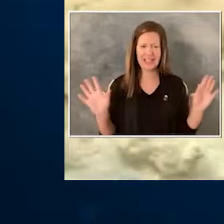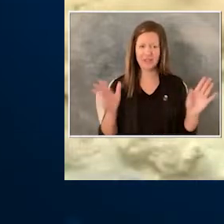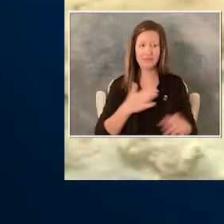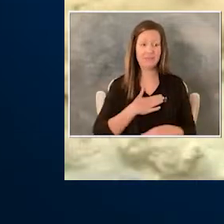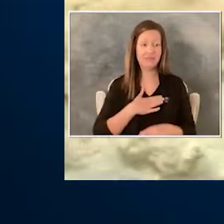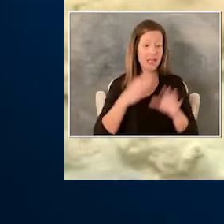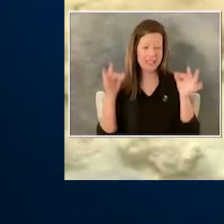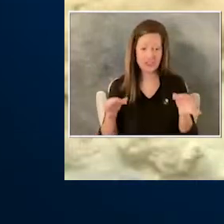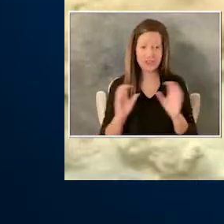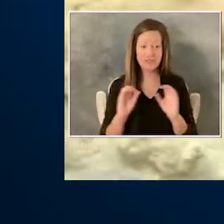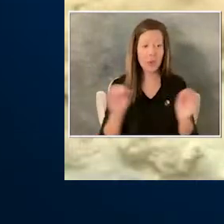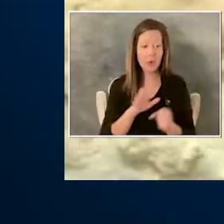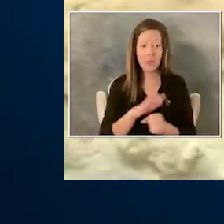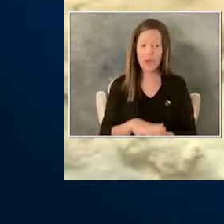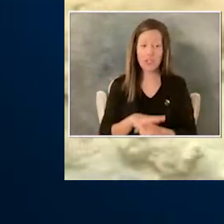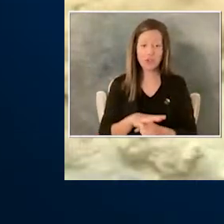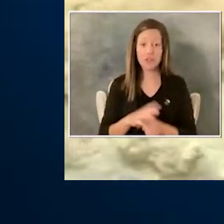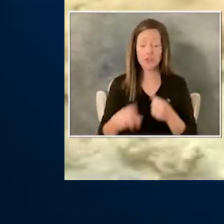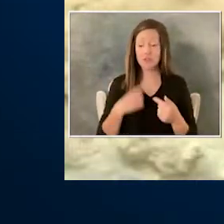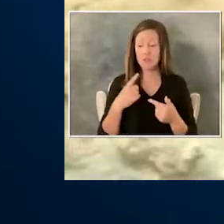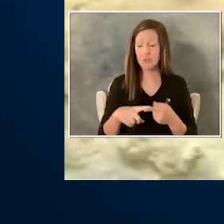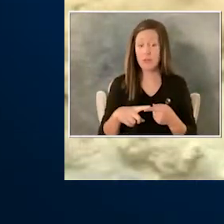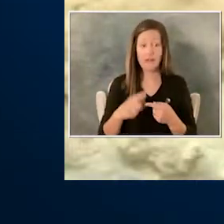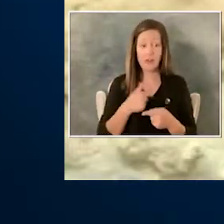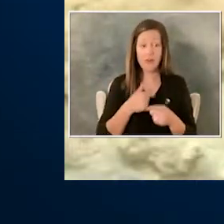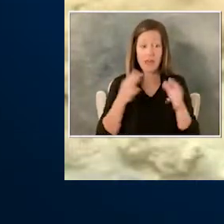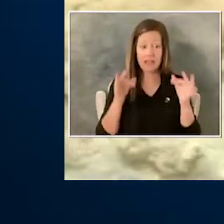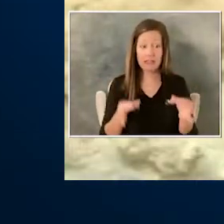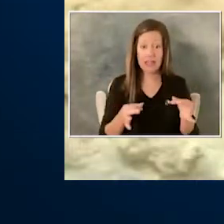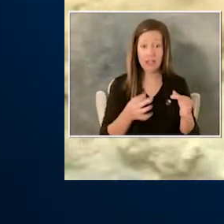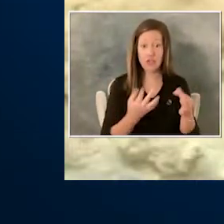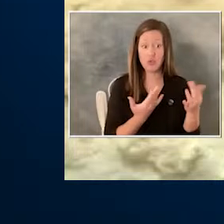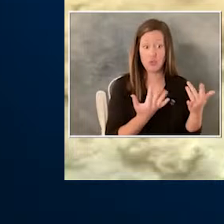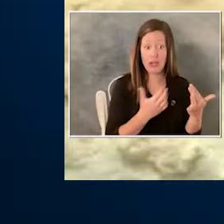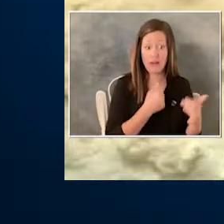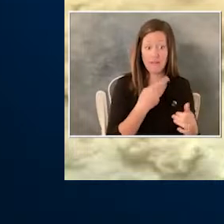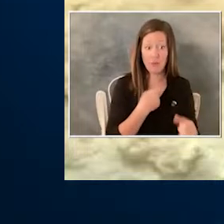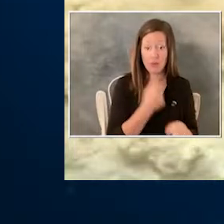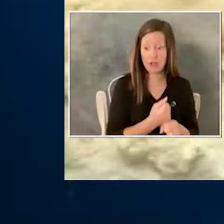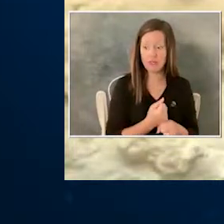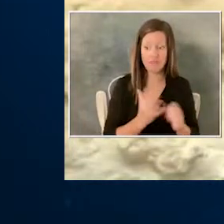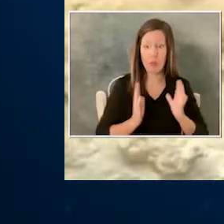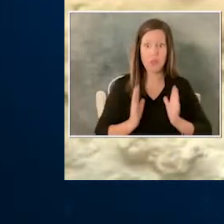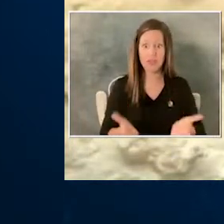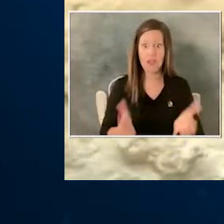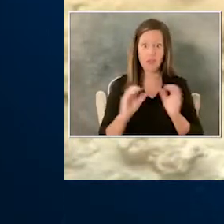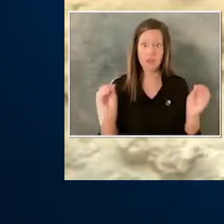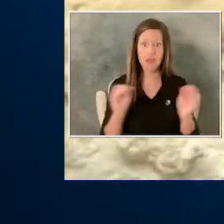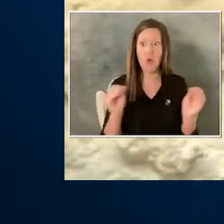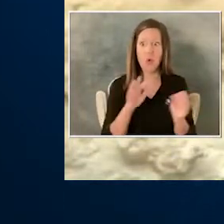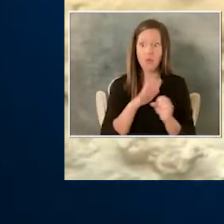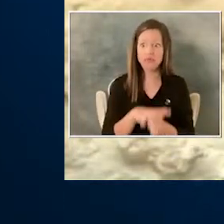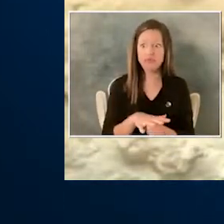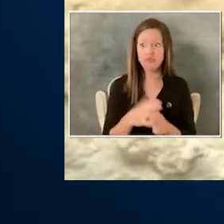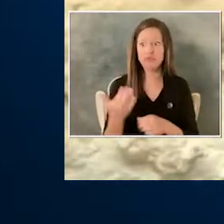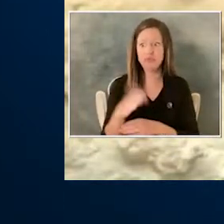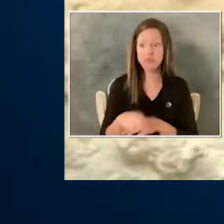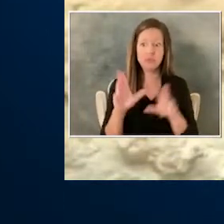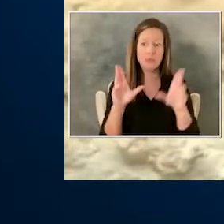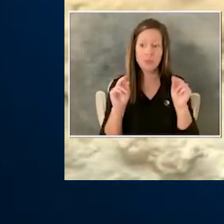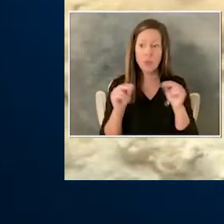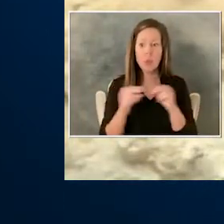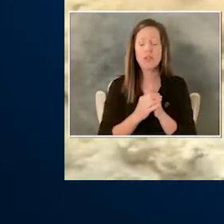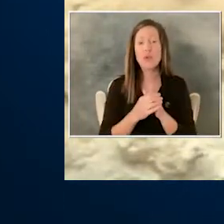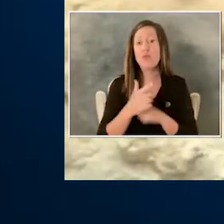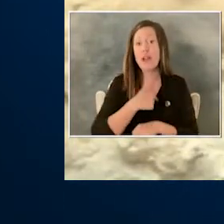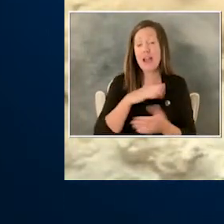decision, no pressure at all. When I decided to hold back and wait a few years, that was just fine. And so each step of the way, I learned